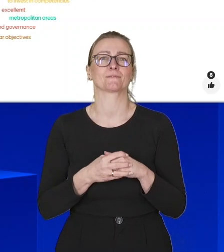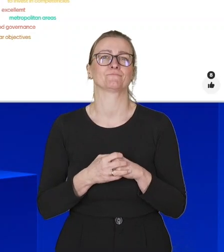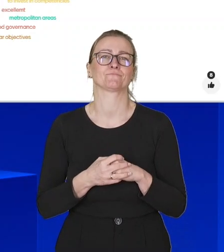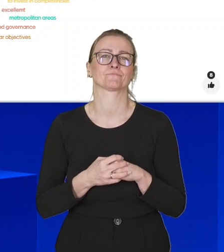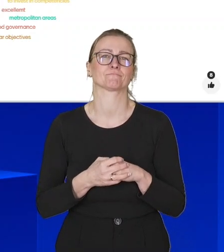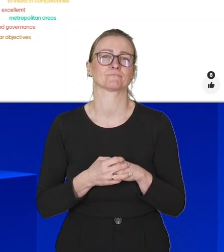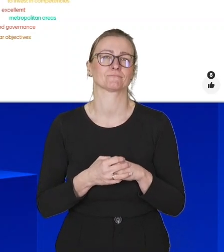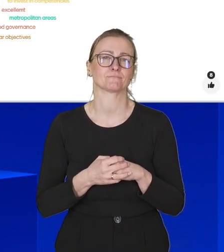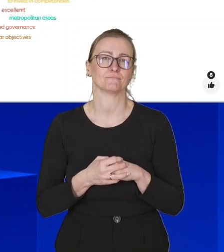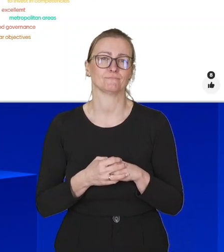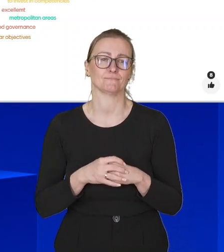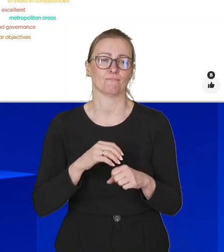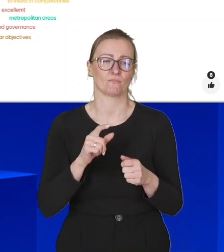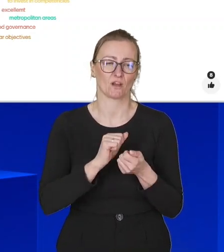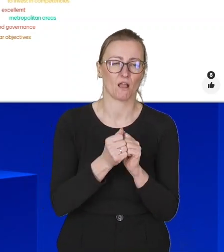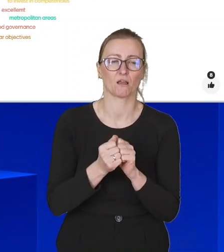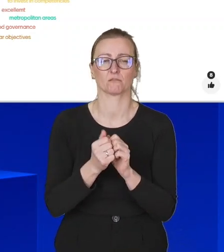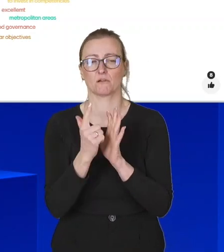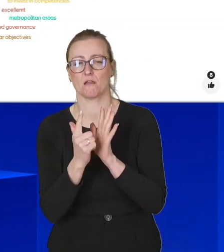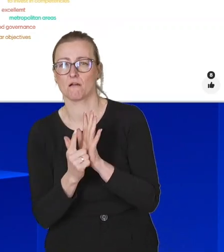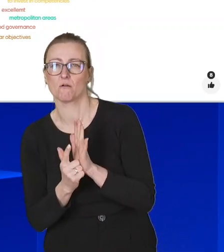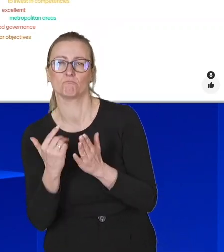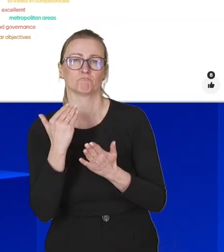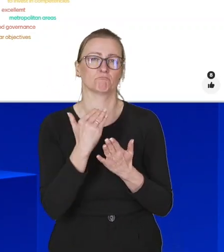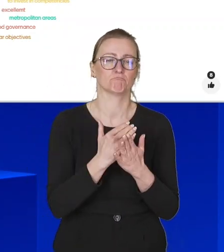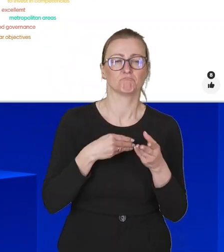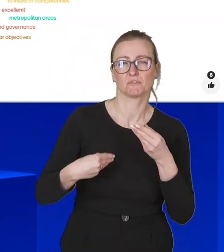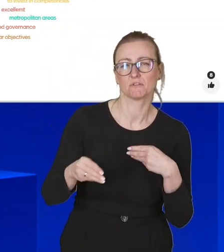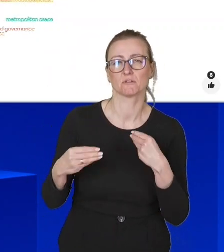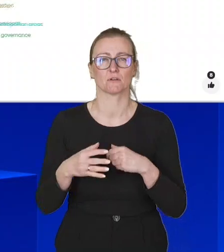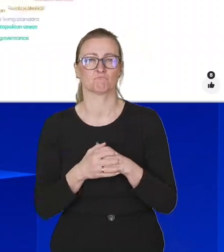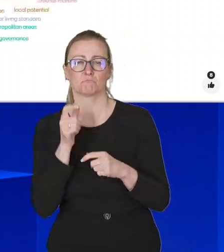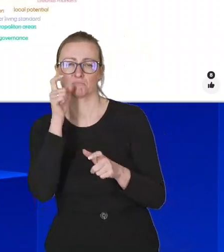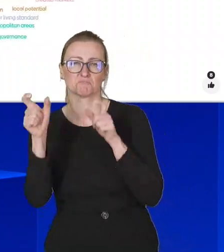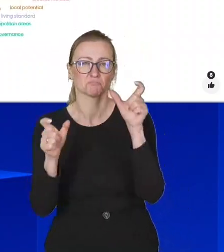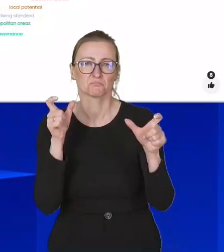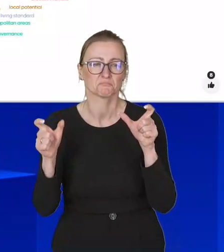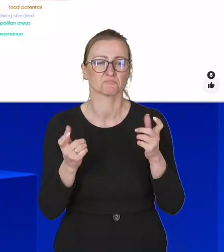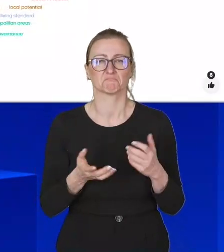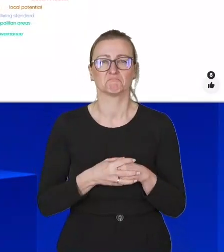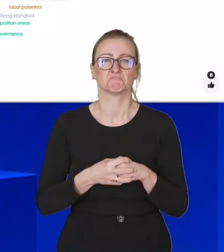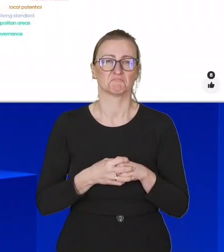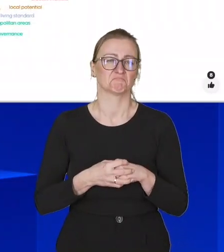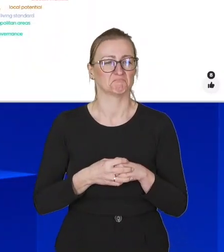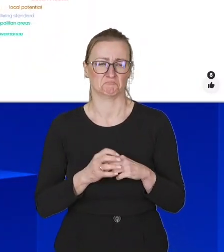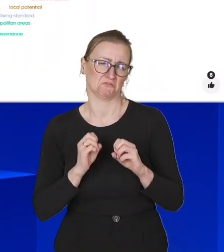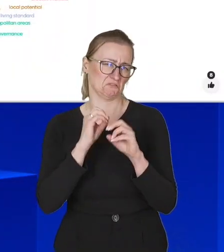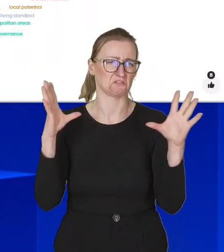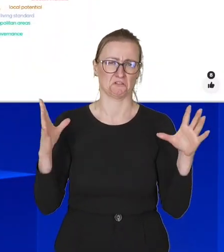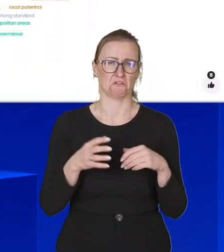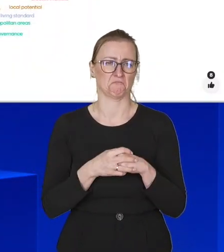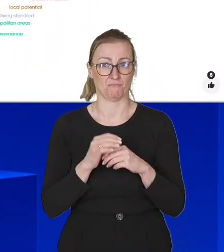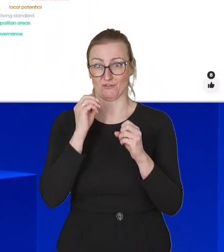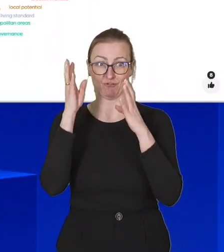cooperation, flexibility. I think they are self-explaining. Innovation is in the center, luckily. Oh, now it's a new